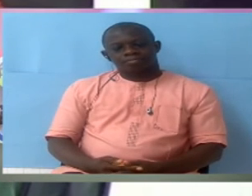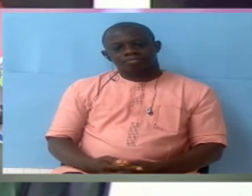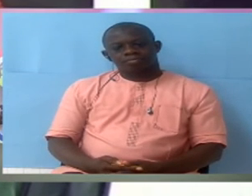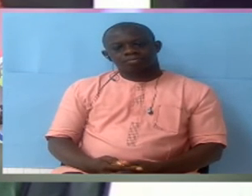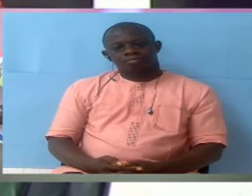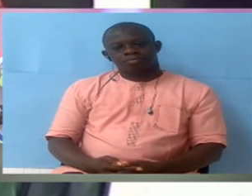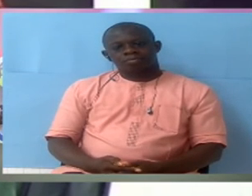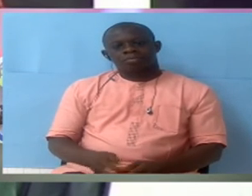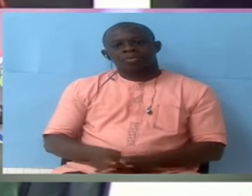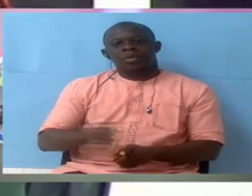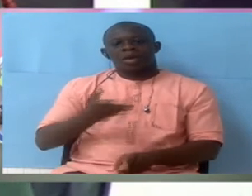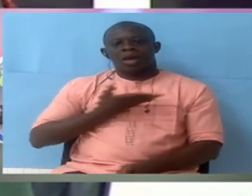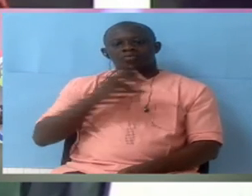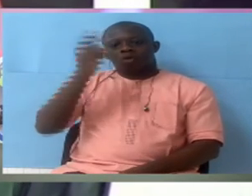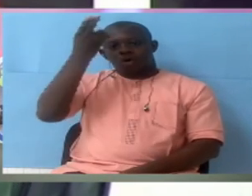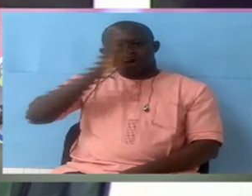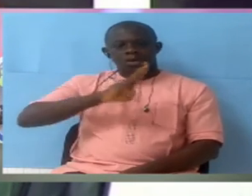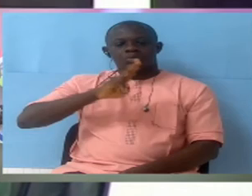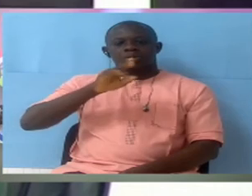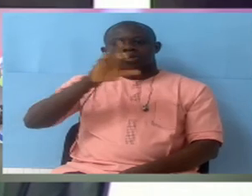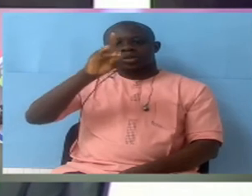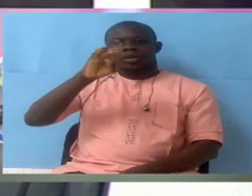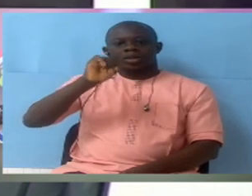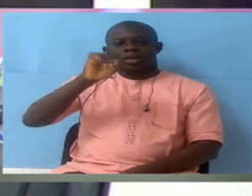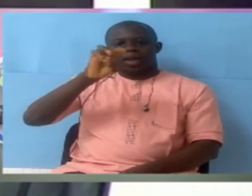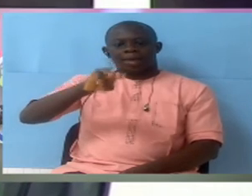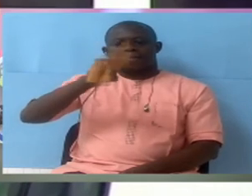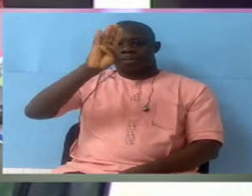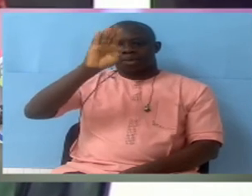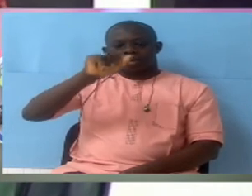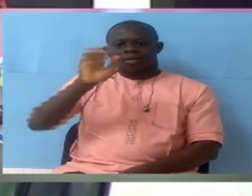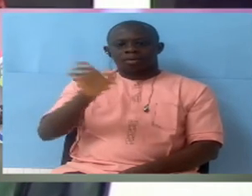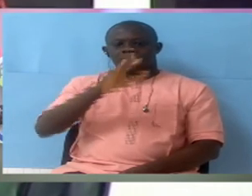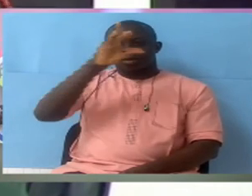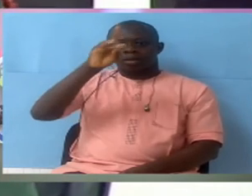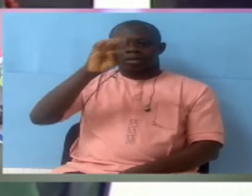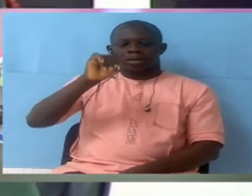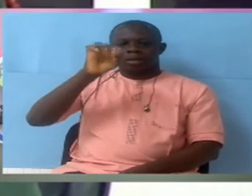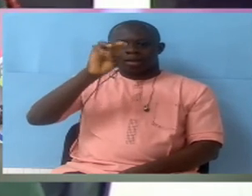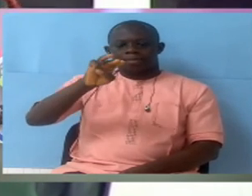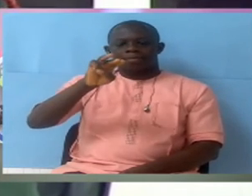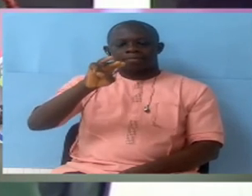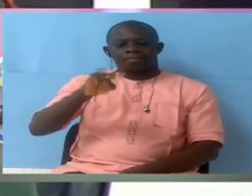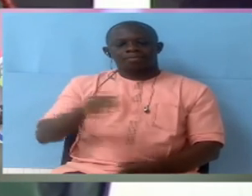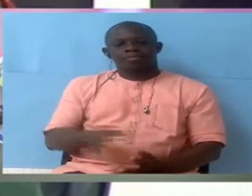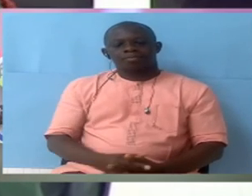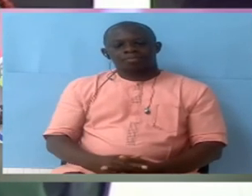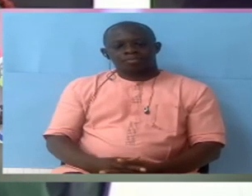The Honorable Demba Dem. Honorable Demba Dem. For him, he was even